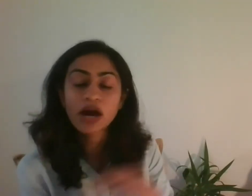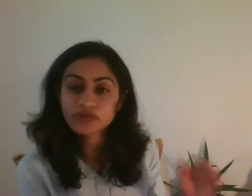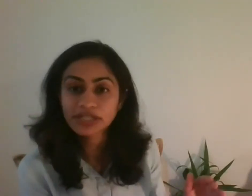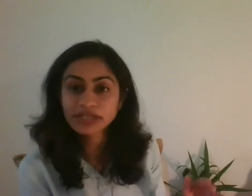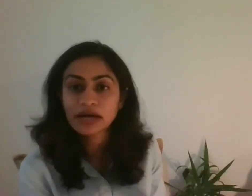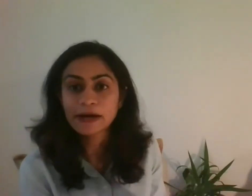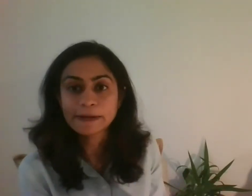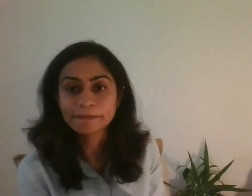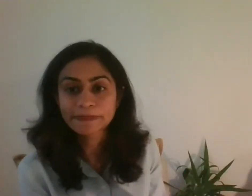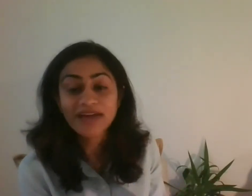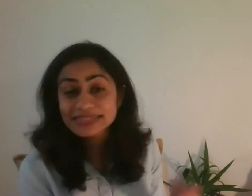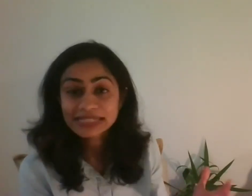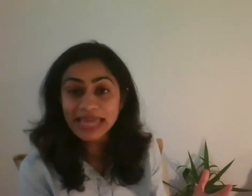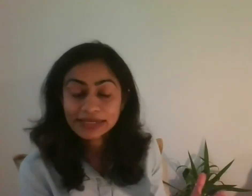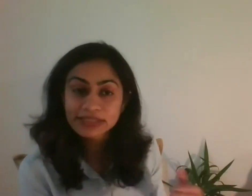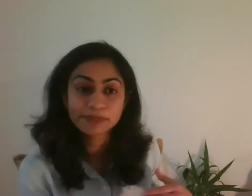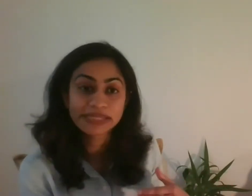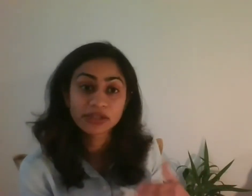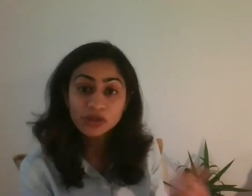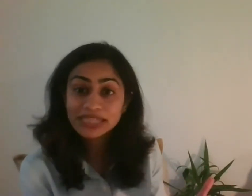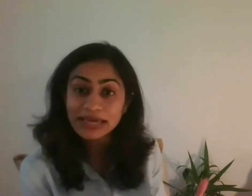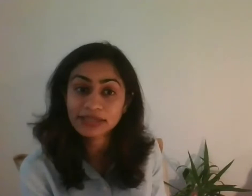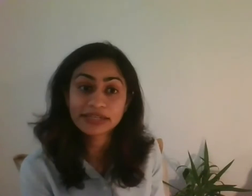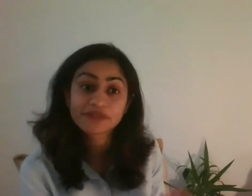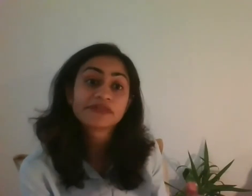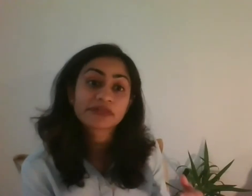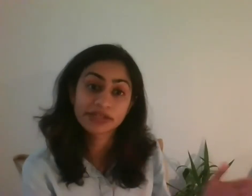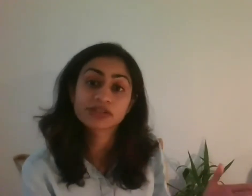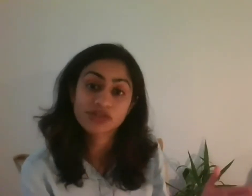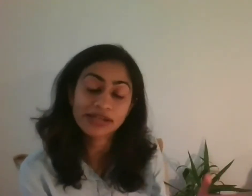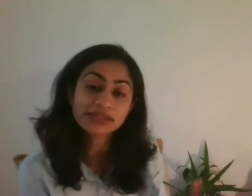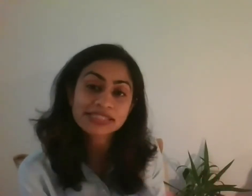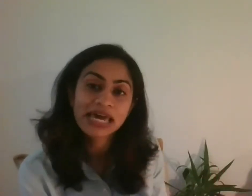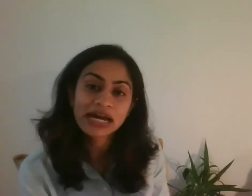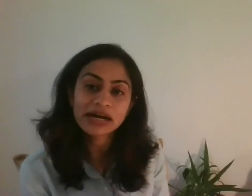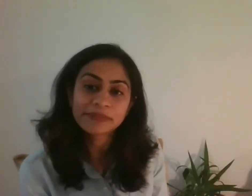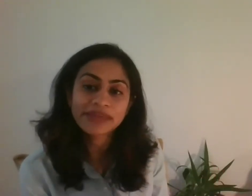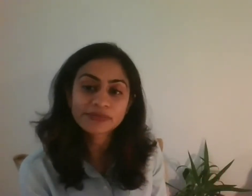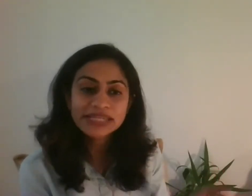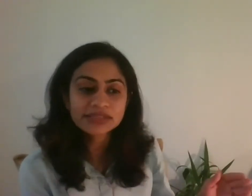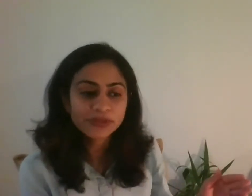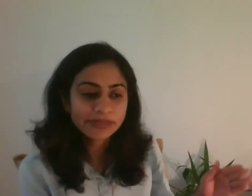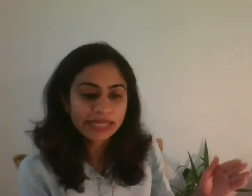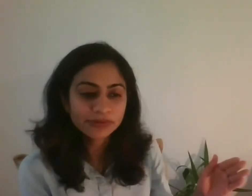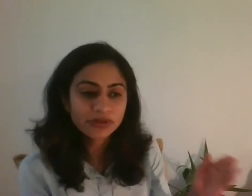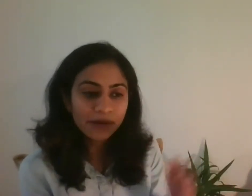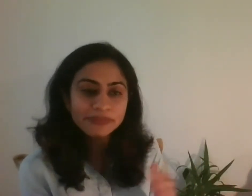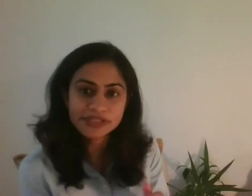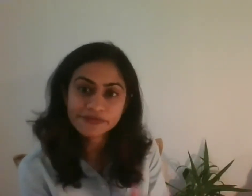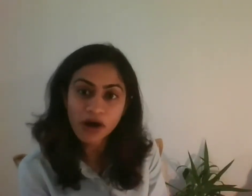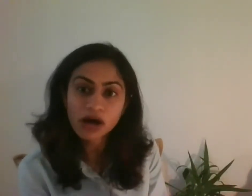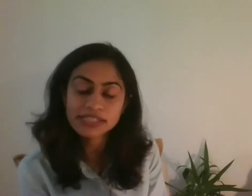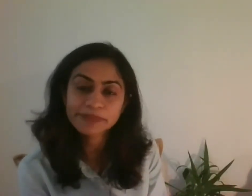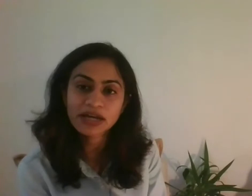than 100 vaccine candidates being looked at in different clinical trials. And the reason we've been able to come